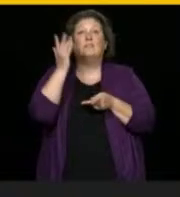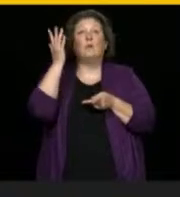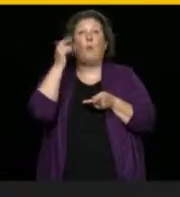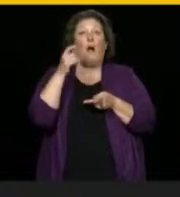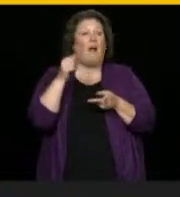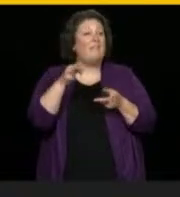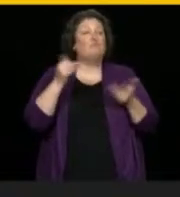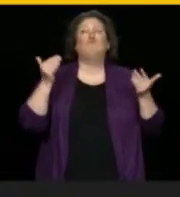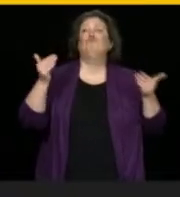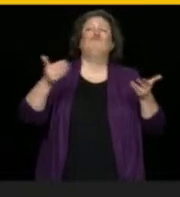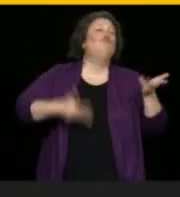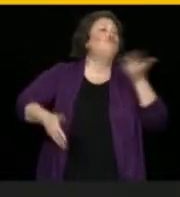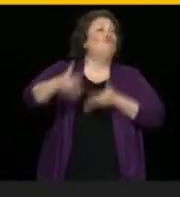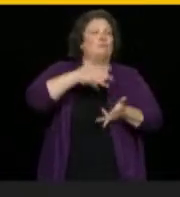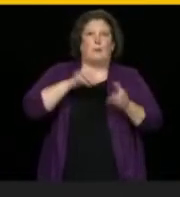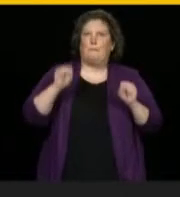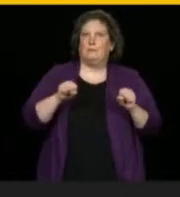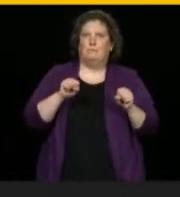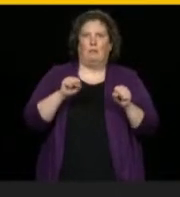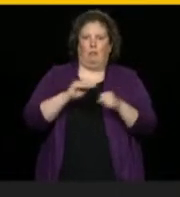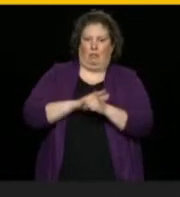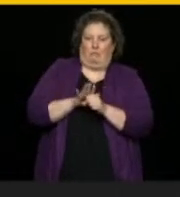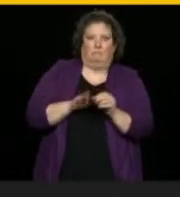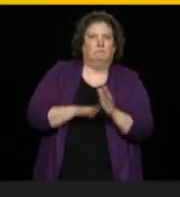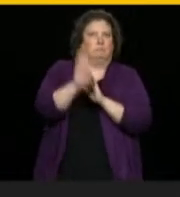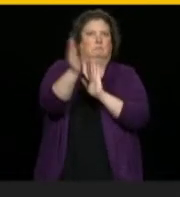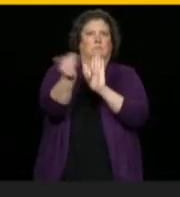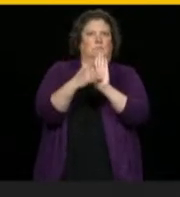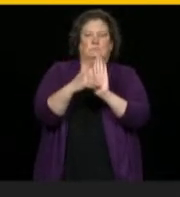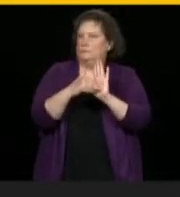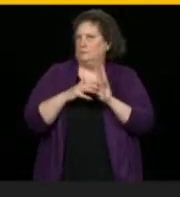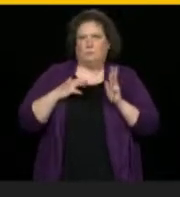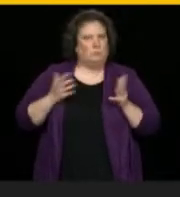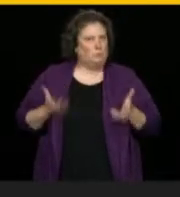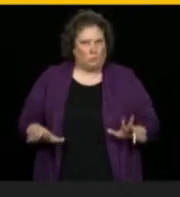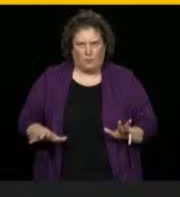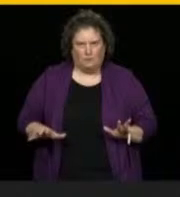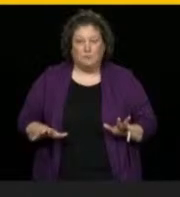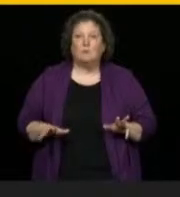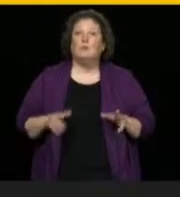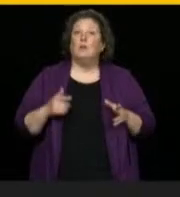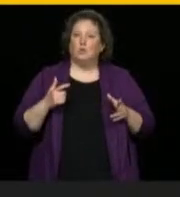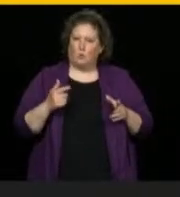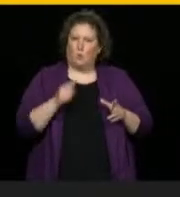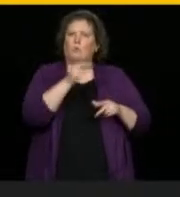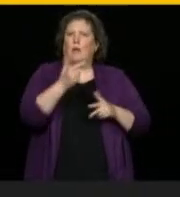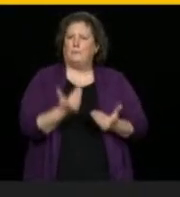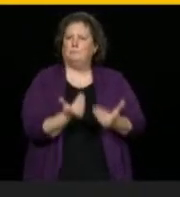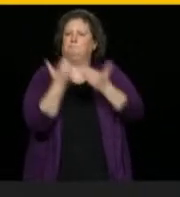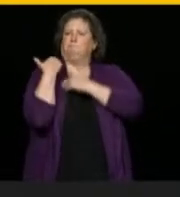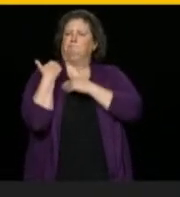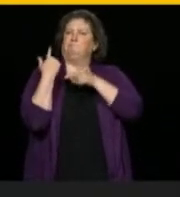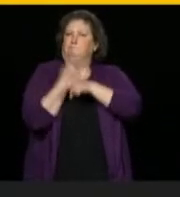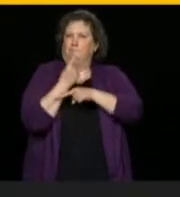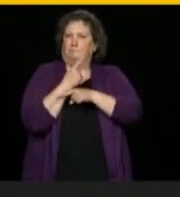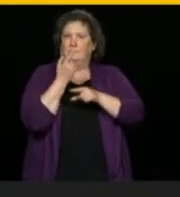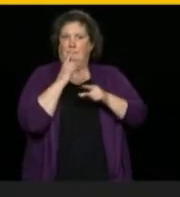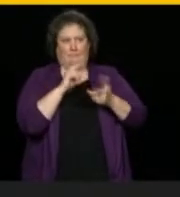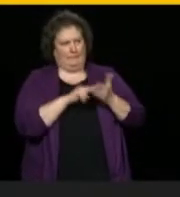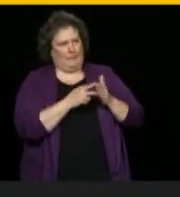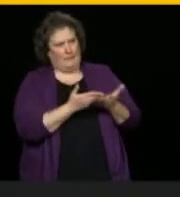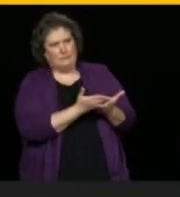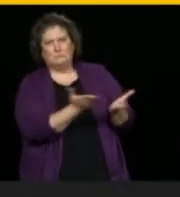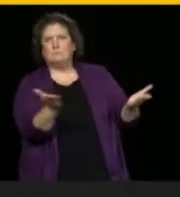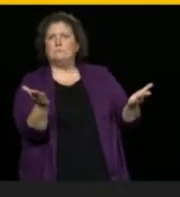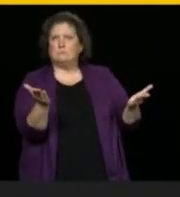did permettre what aux we needed to Canadiens do in order de to reprendre le allow contrôle Canadians et maintenant de relancer to l'économie tranquillement. restart